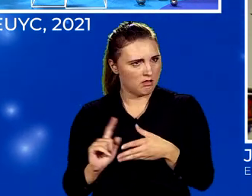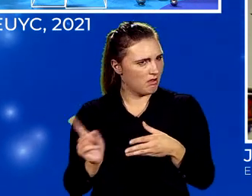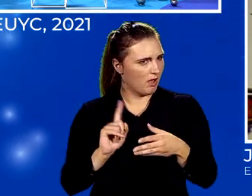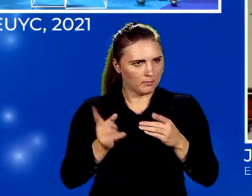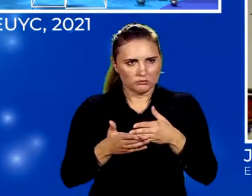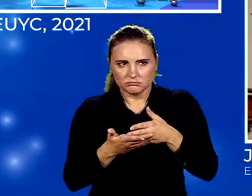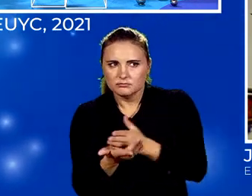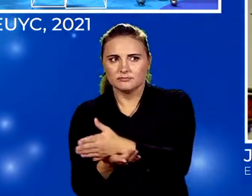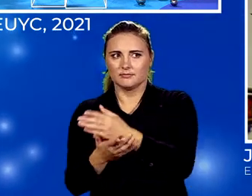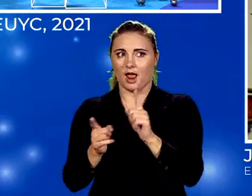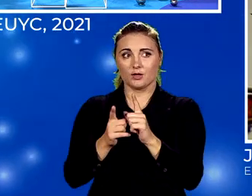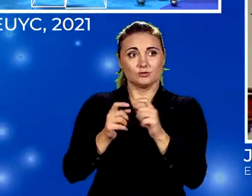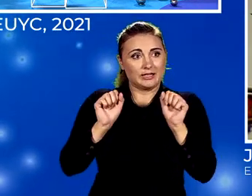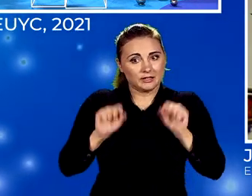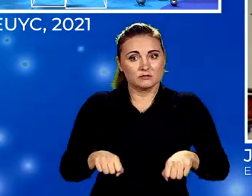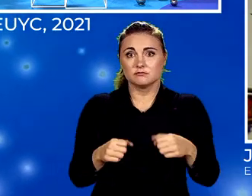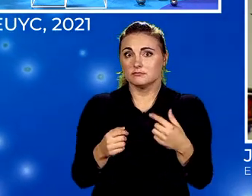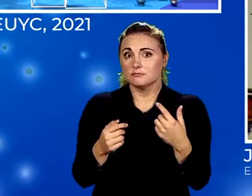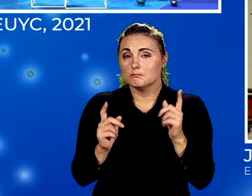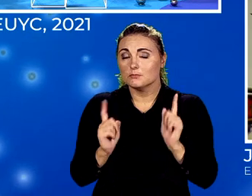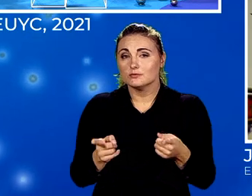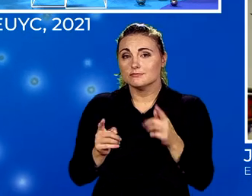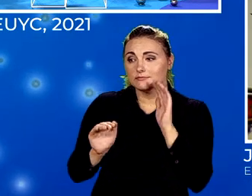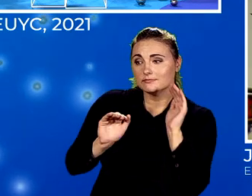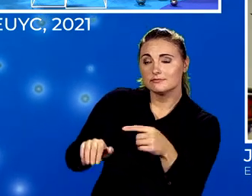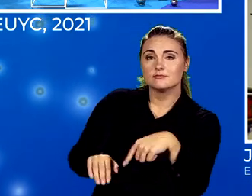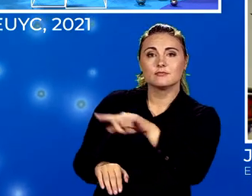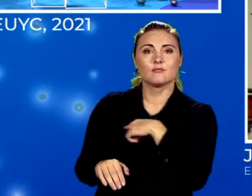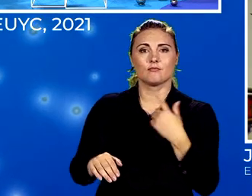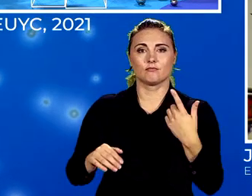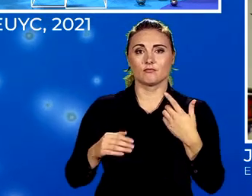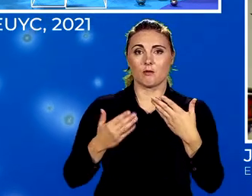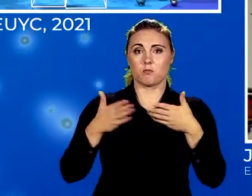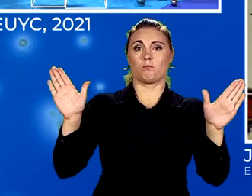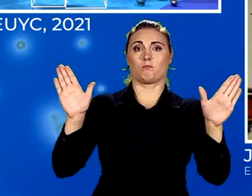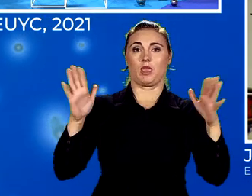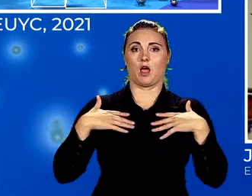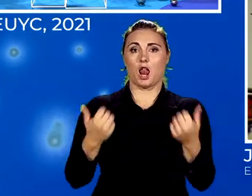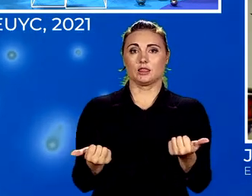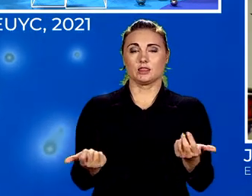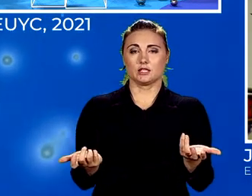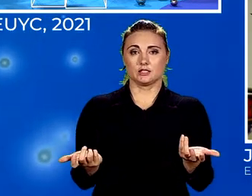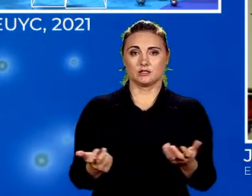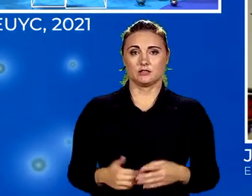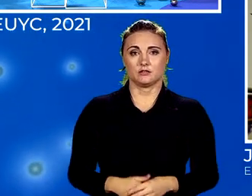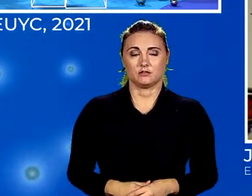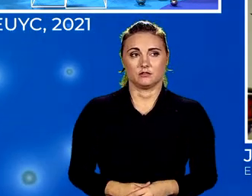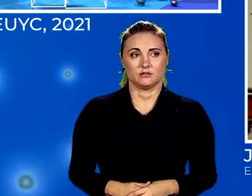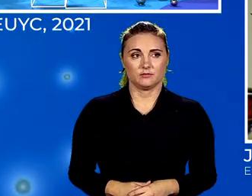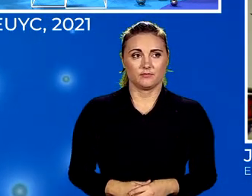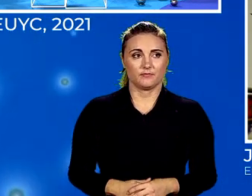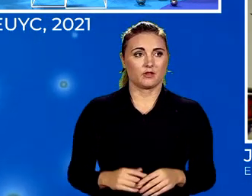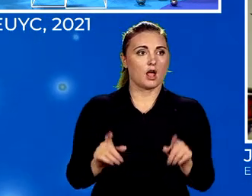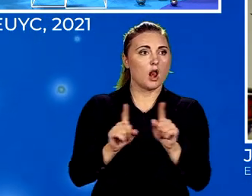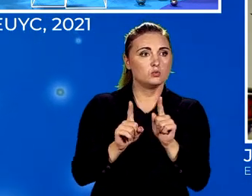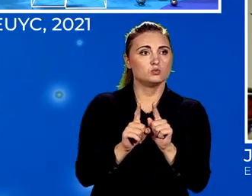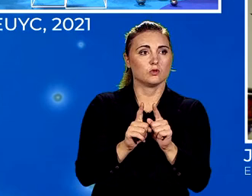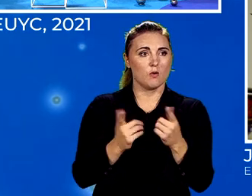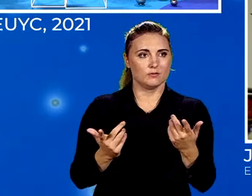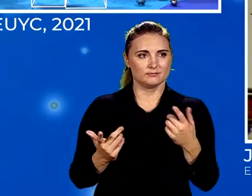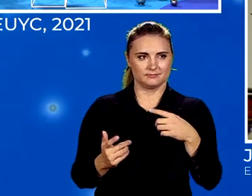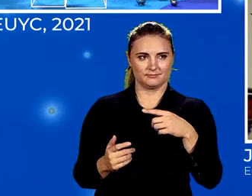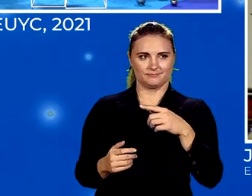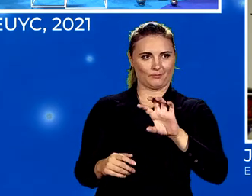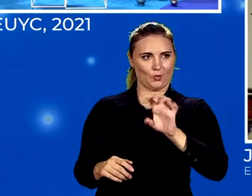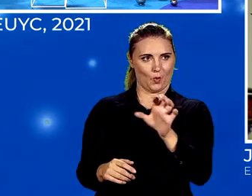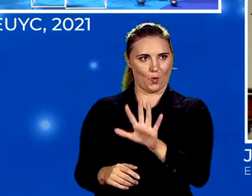health, how this can be done. And even though the Council of Europe does has guidelines for member states on, you